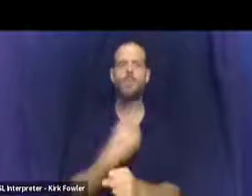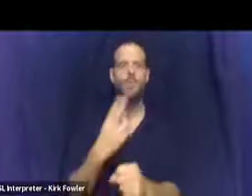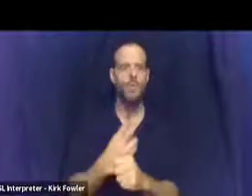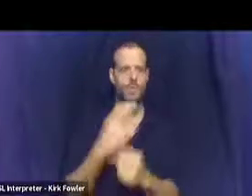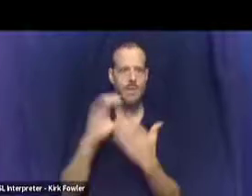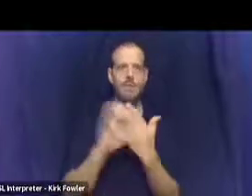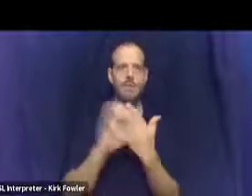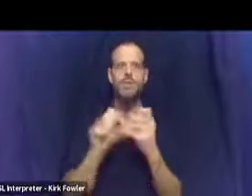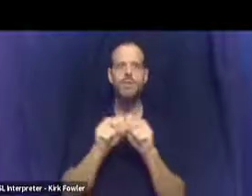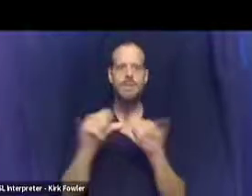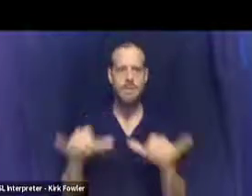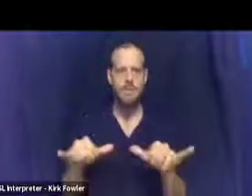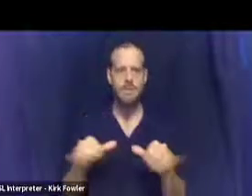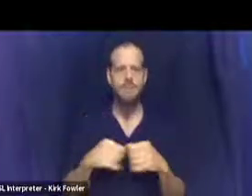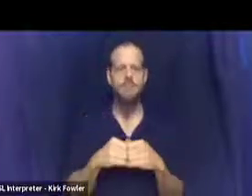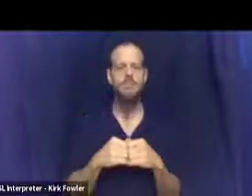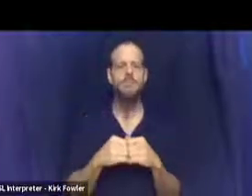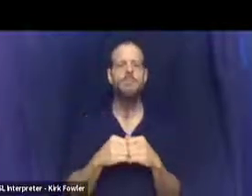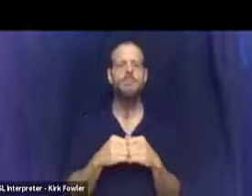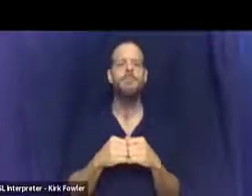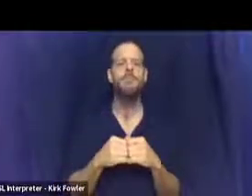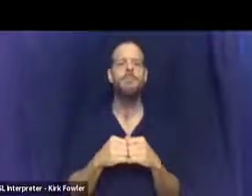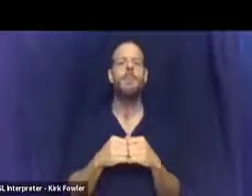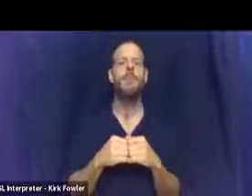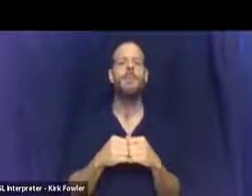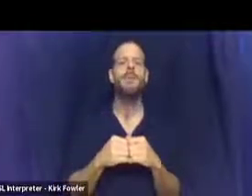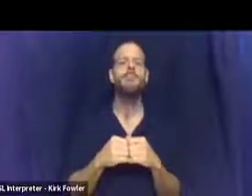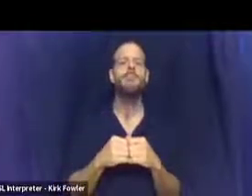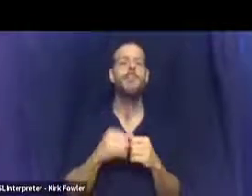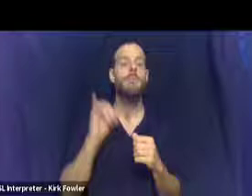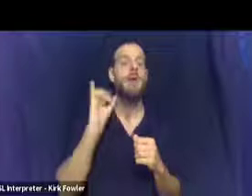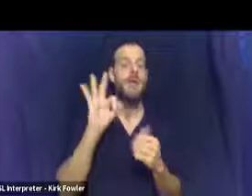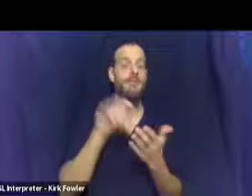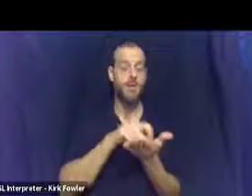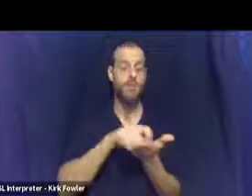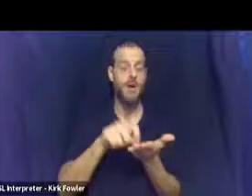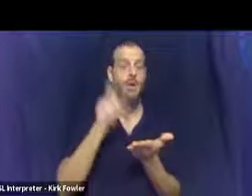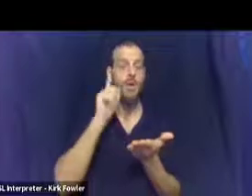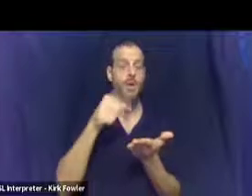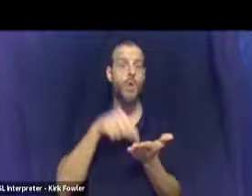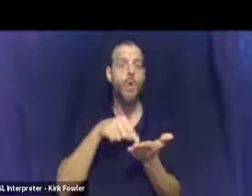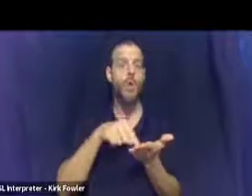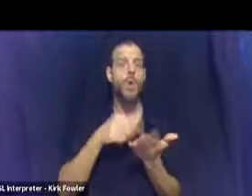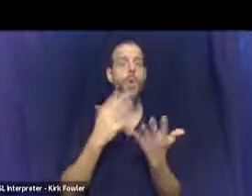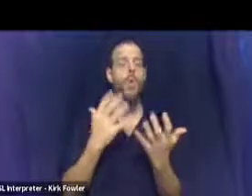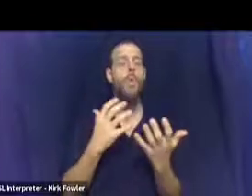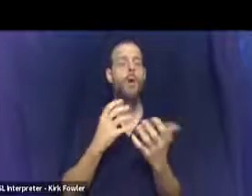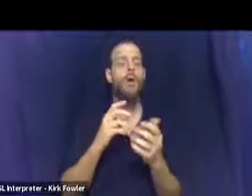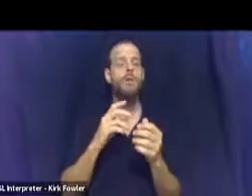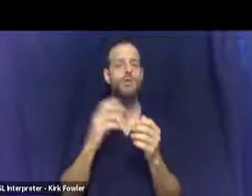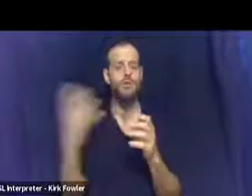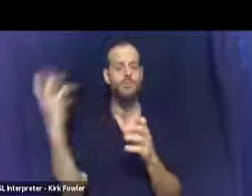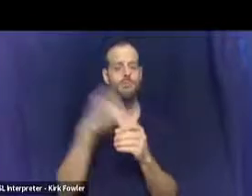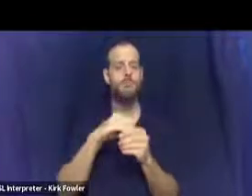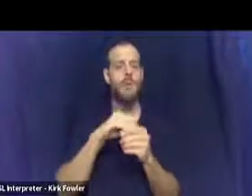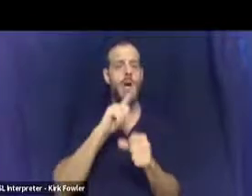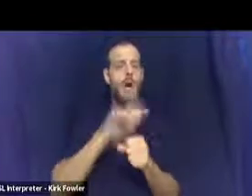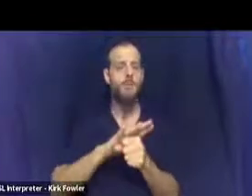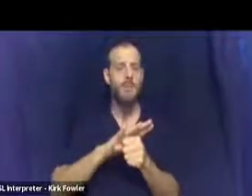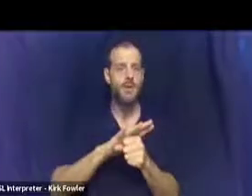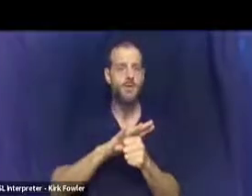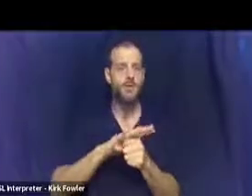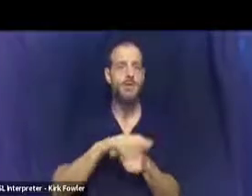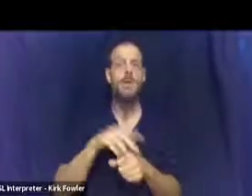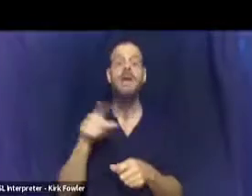normally I would, but I want to make sure that if you're writing a goal, we want to build in a confirmation component. So for TJ, he found the boxer